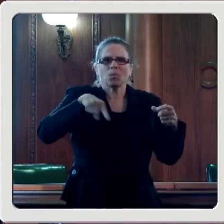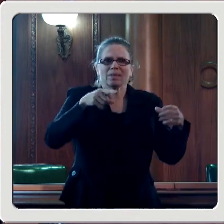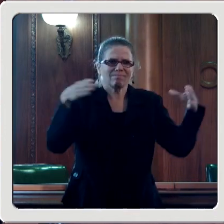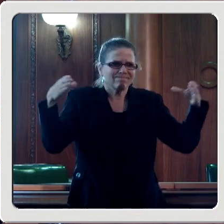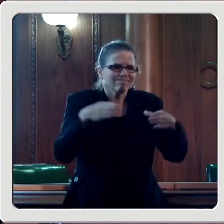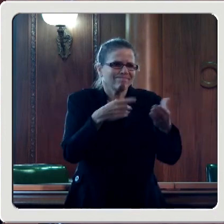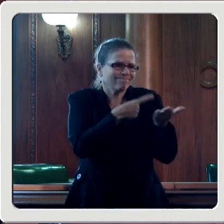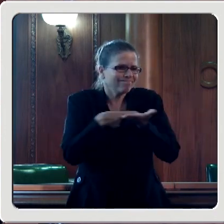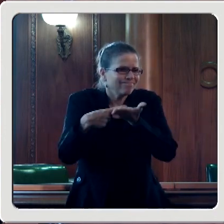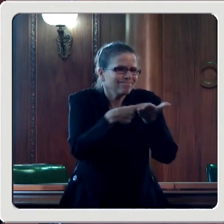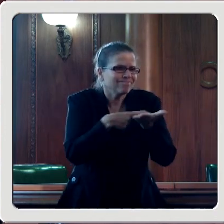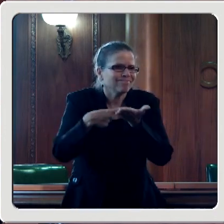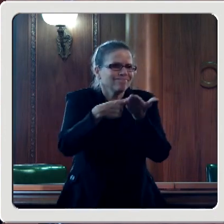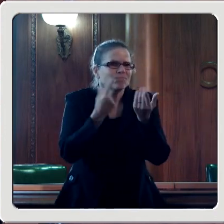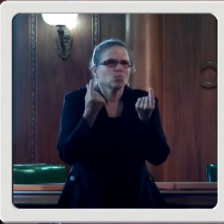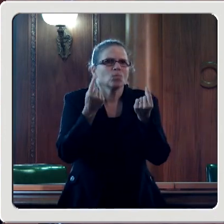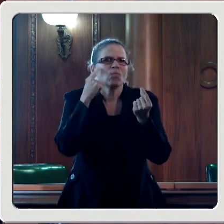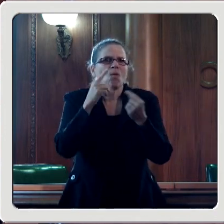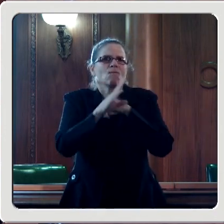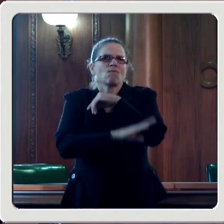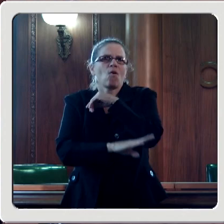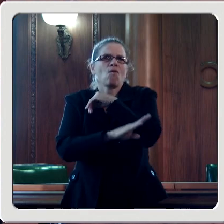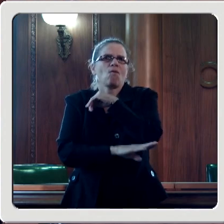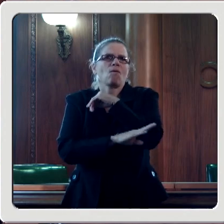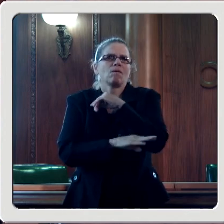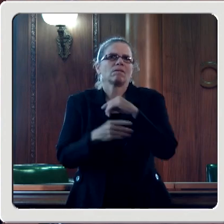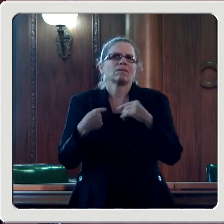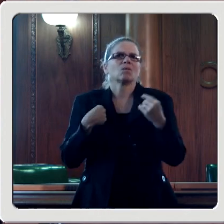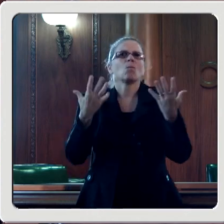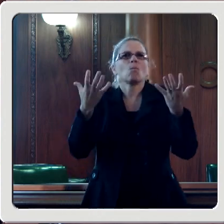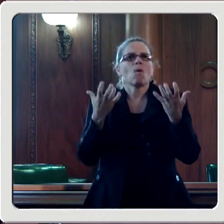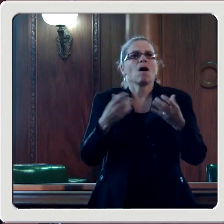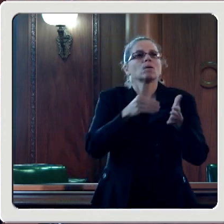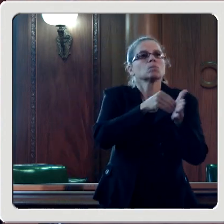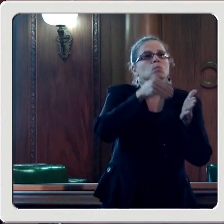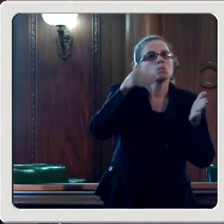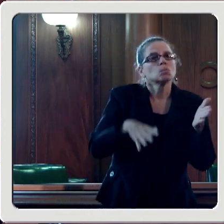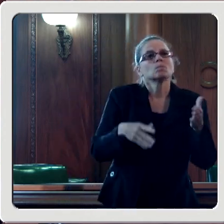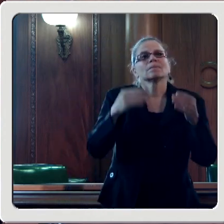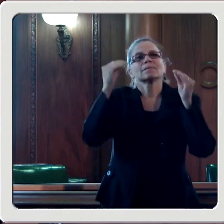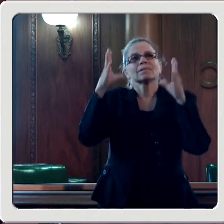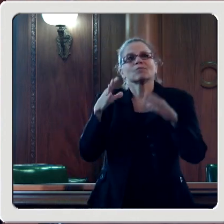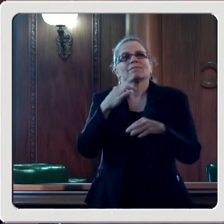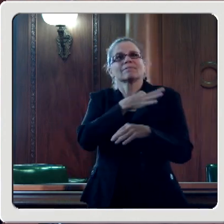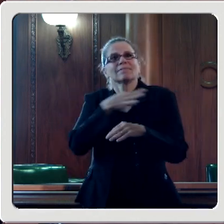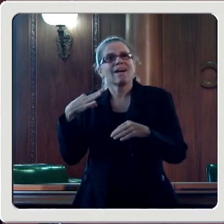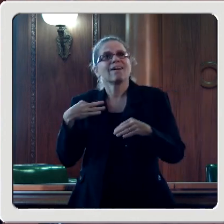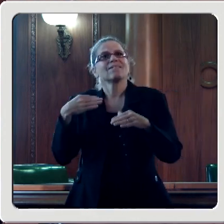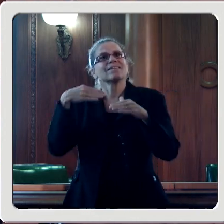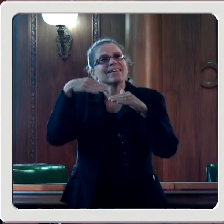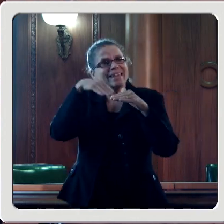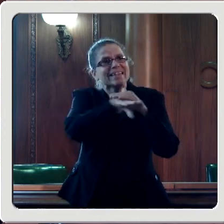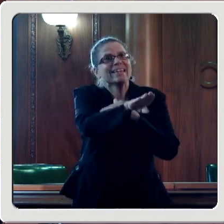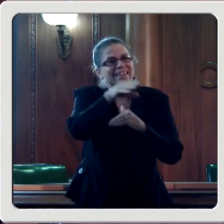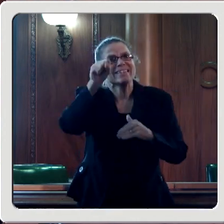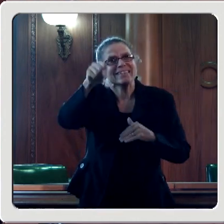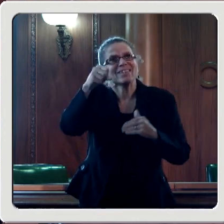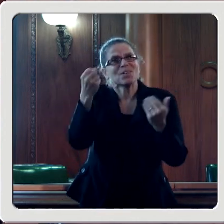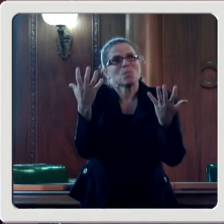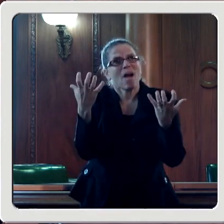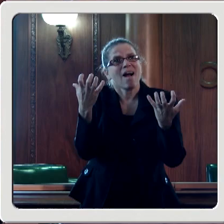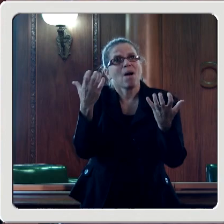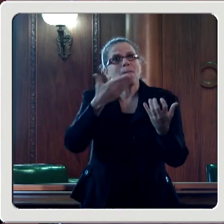want to get our students and our teachers back in the classroom to get that one-on-one type aspects